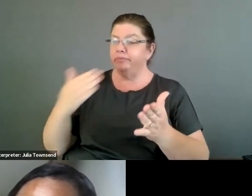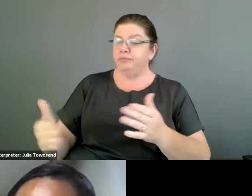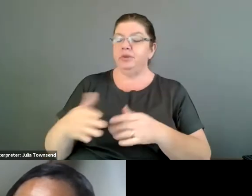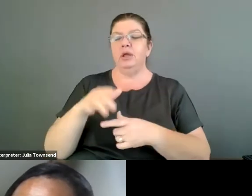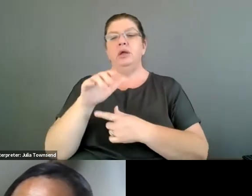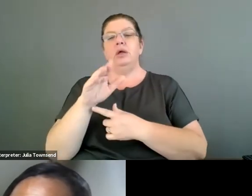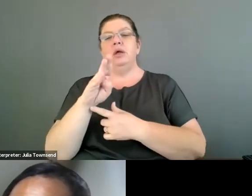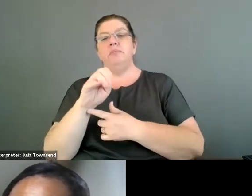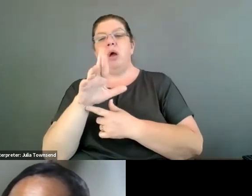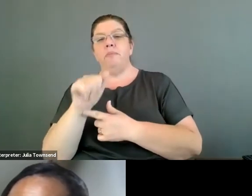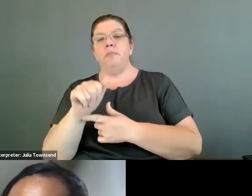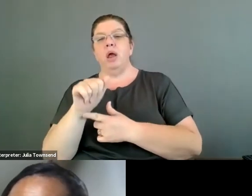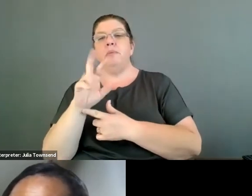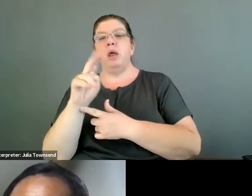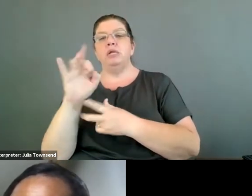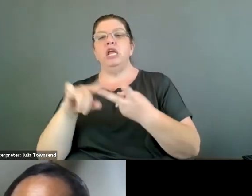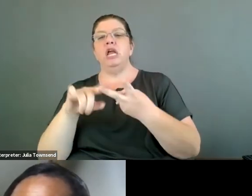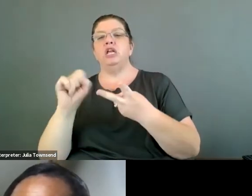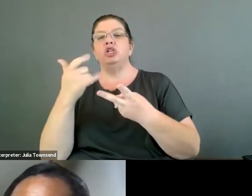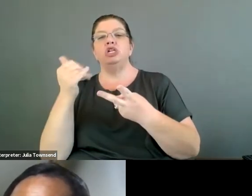Battistini and Sheridan Rosenberg.